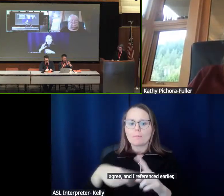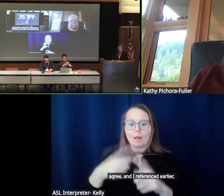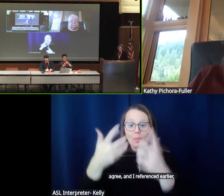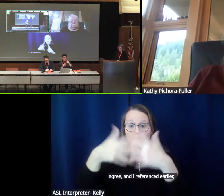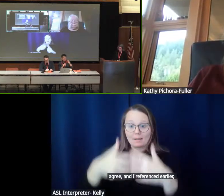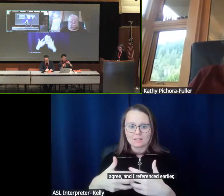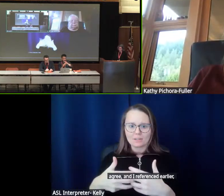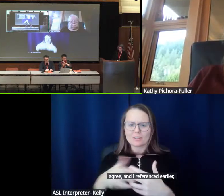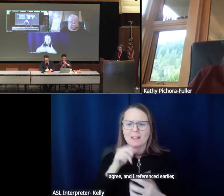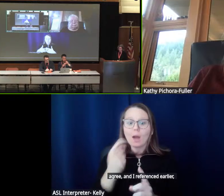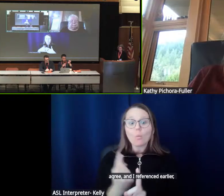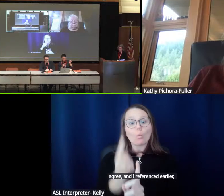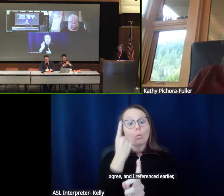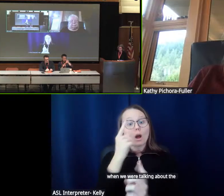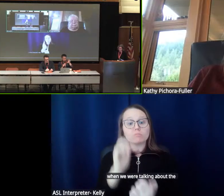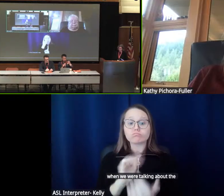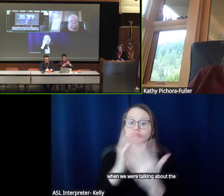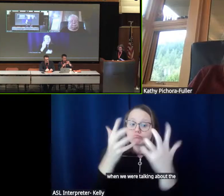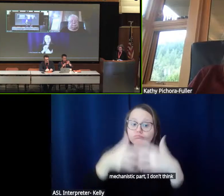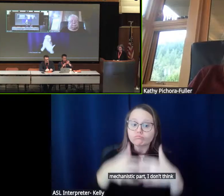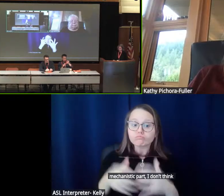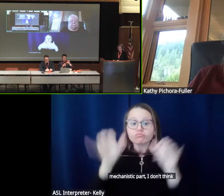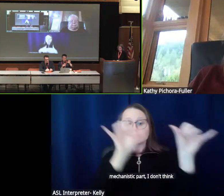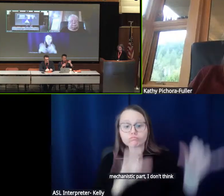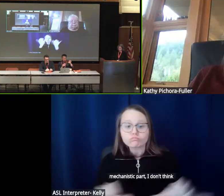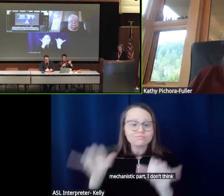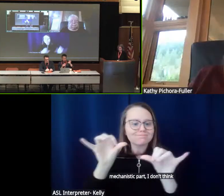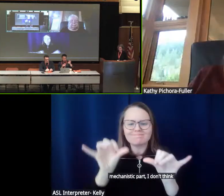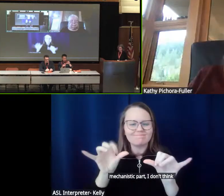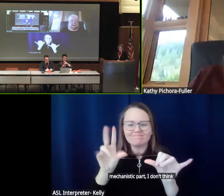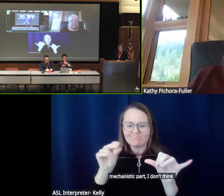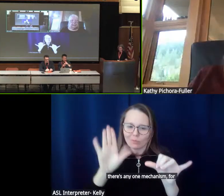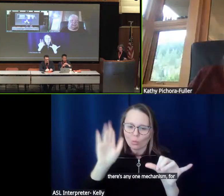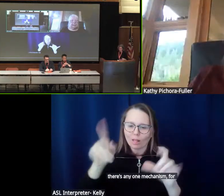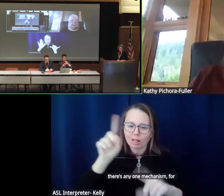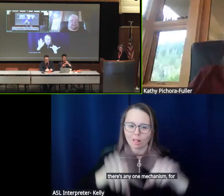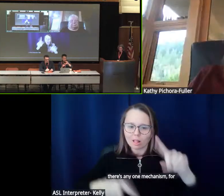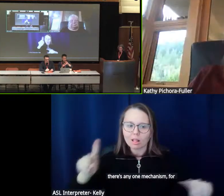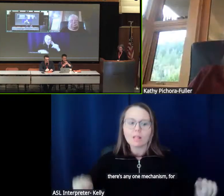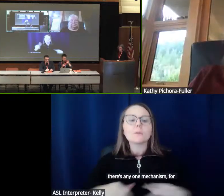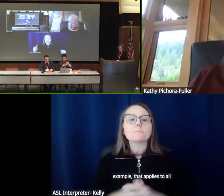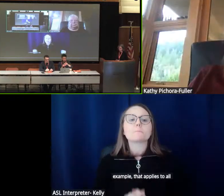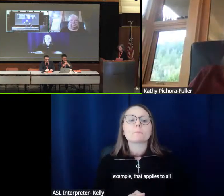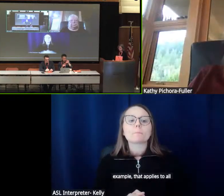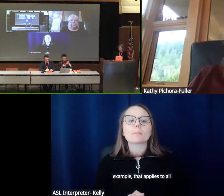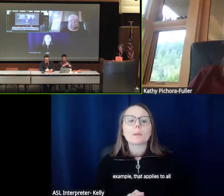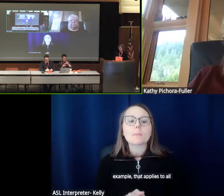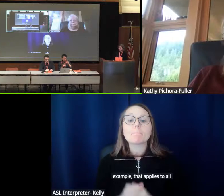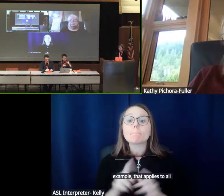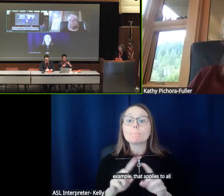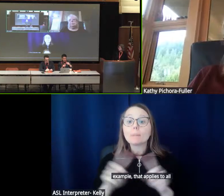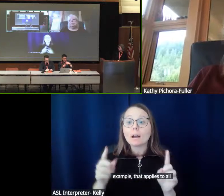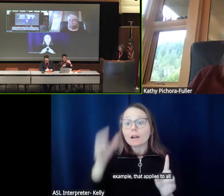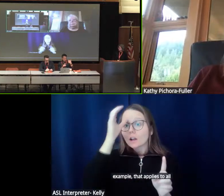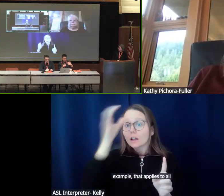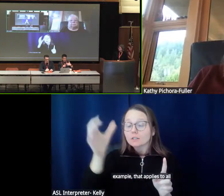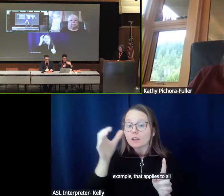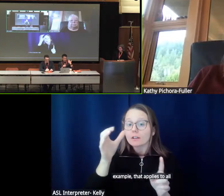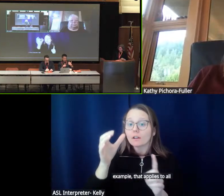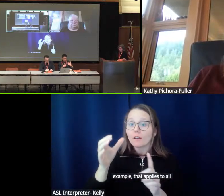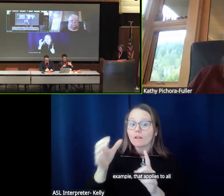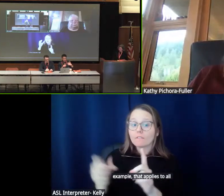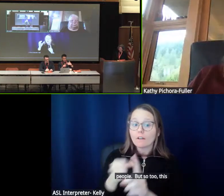there's any one mechanism, for example, that applies to all people. But so too, this concept of effect modification, to put